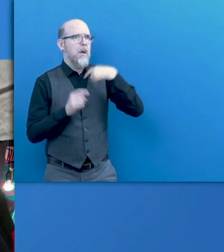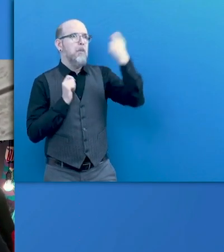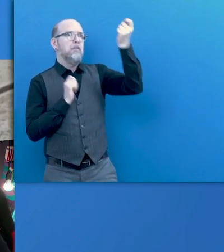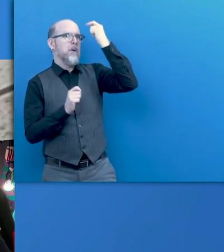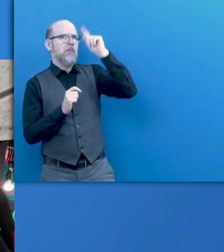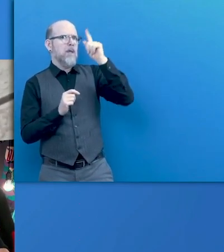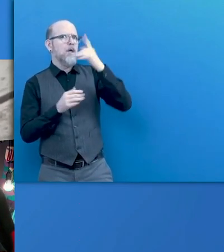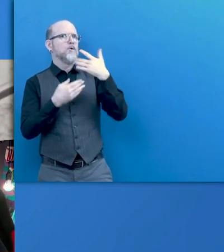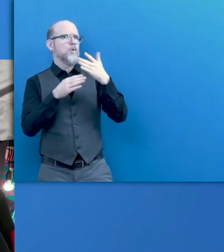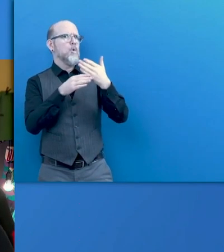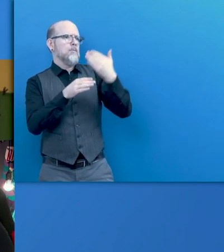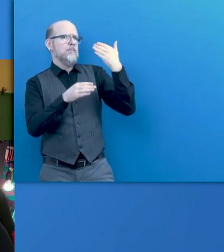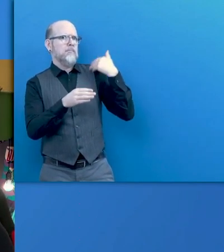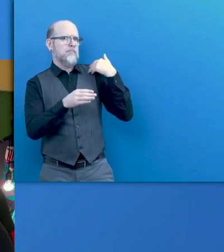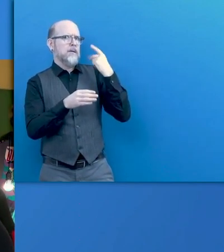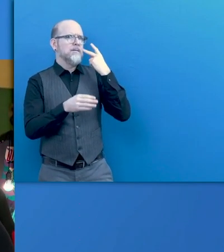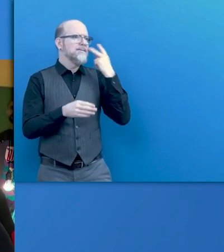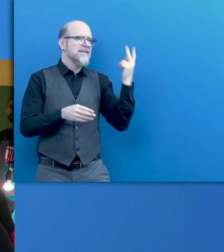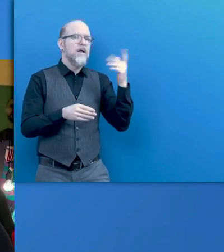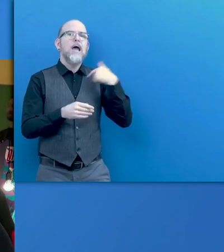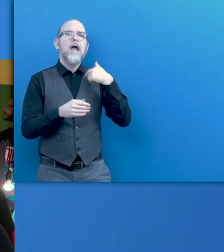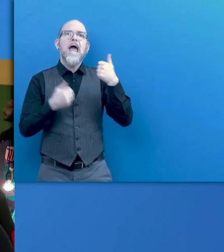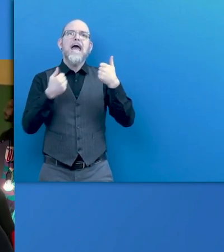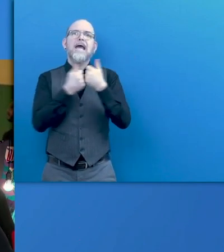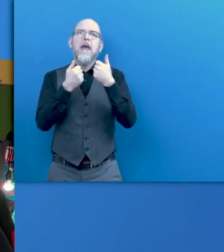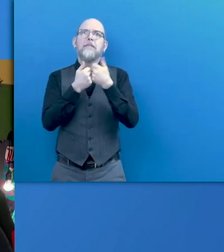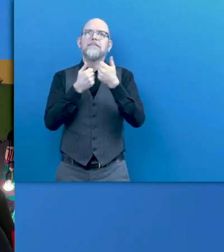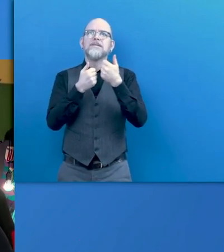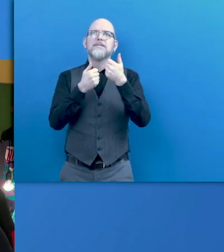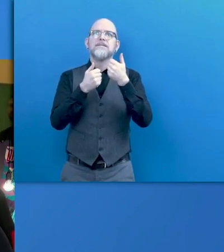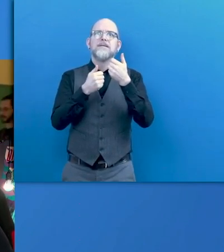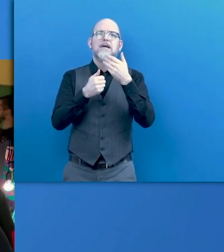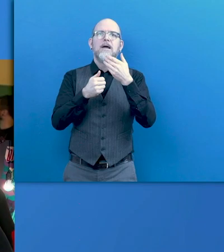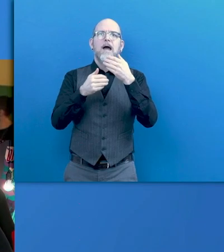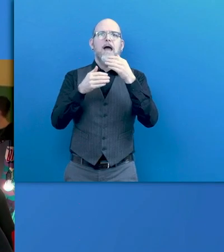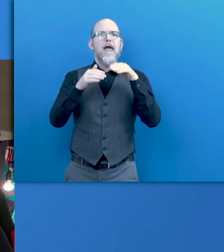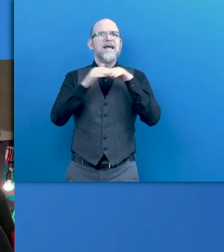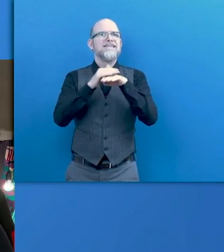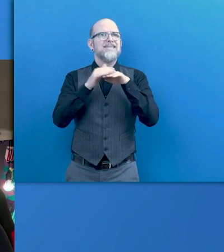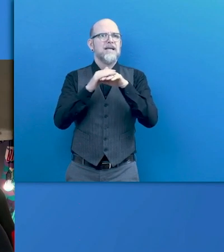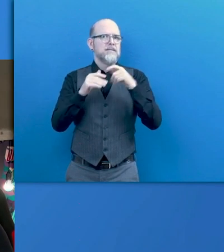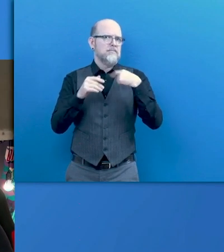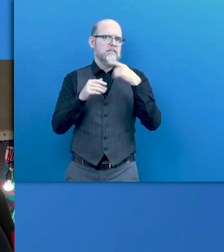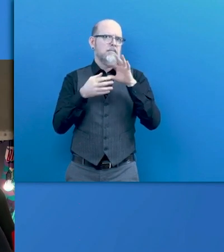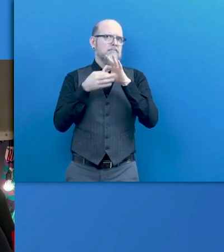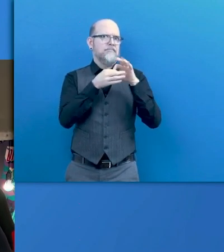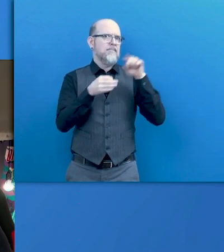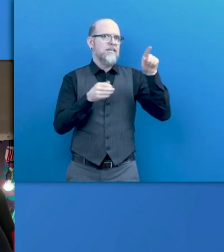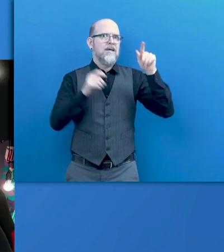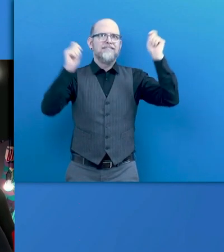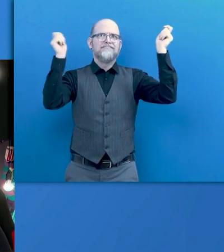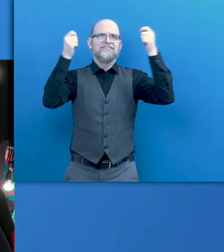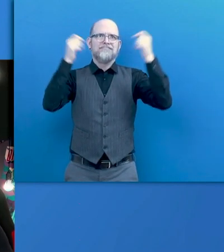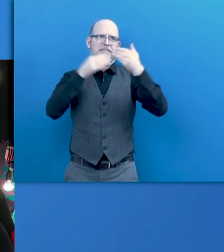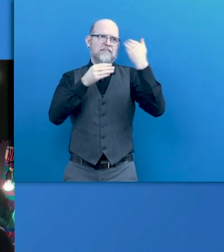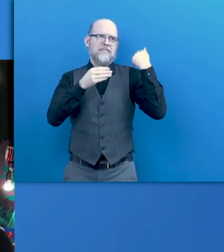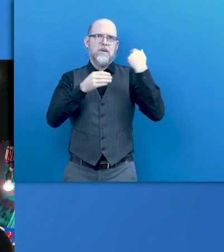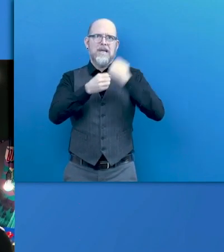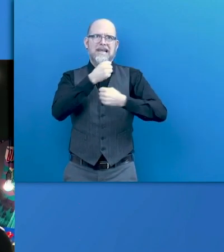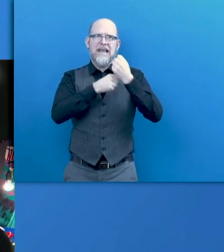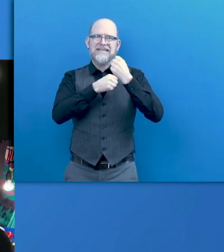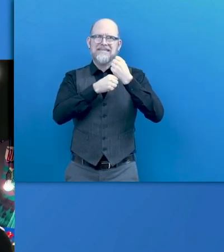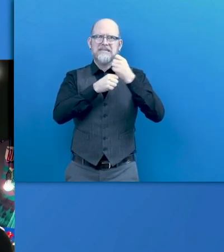yes, accessible gaming, let's do it. In the fall of last year, we organized a charity event. It was called Gamers 4, and in the